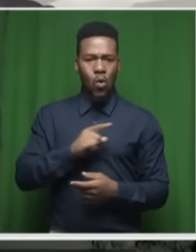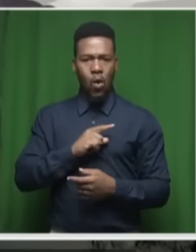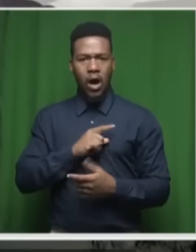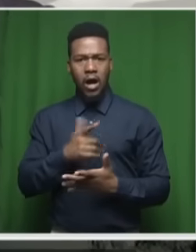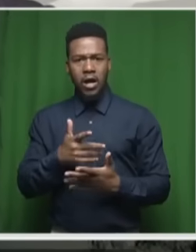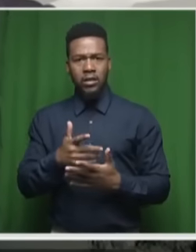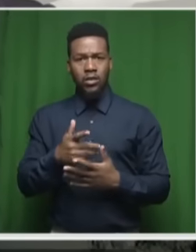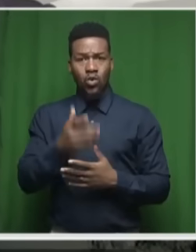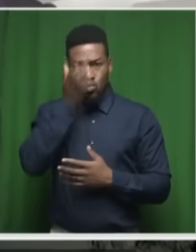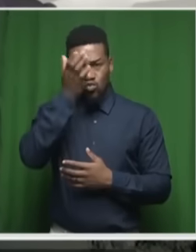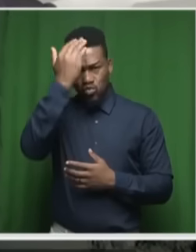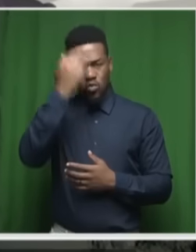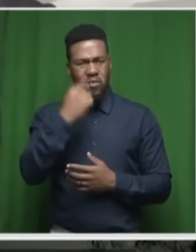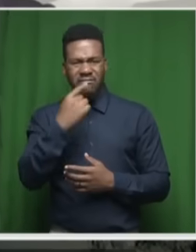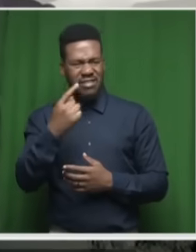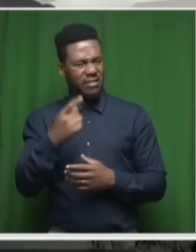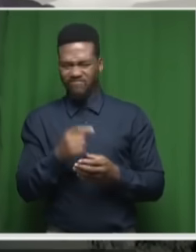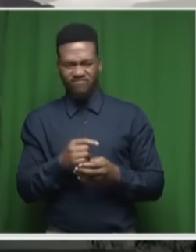the former President Jacob Zuma?